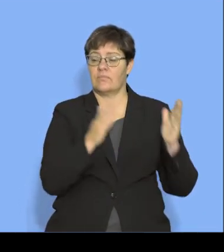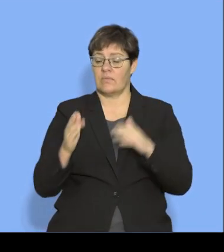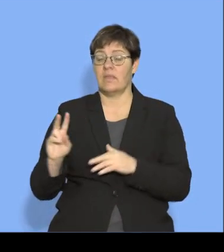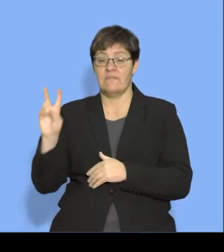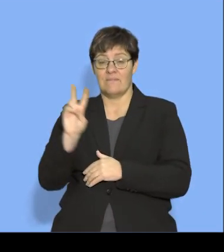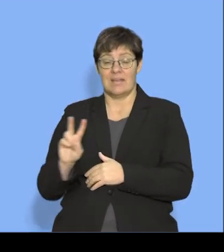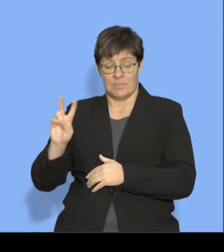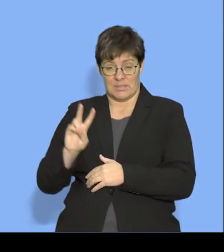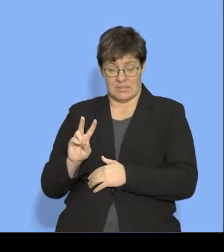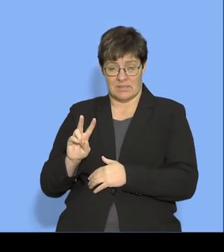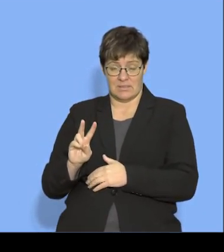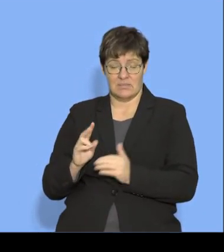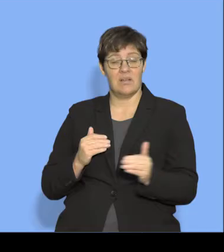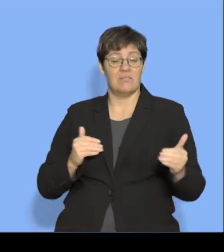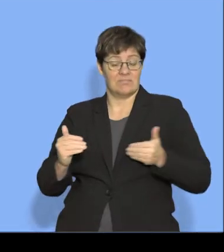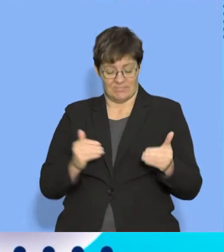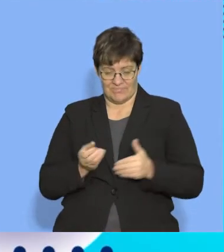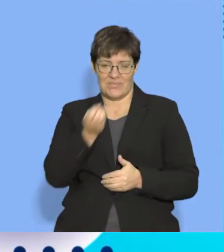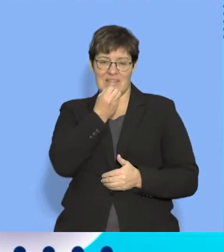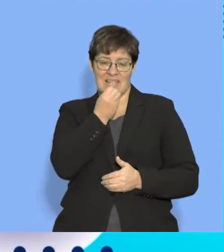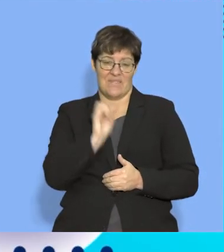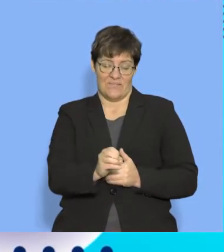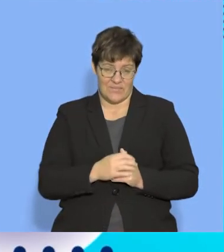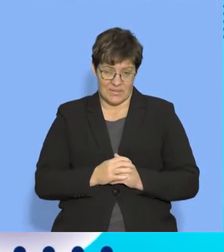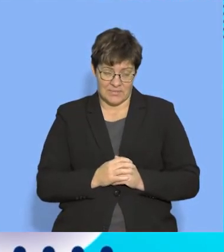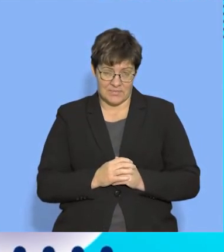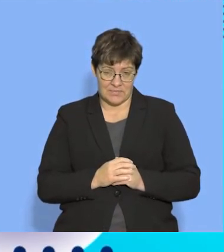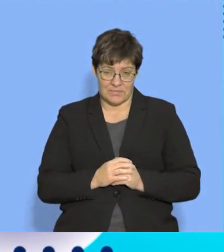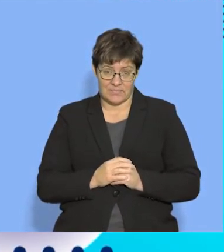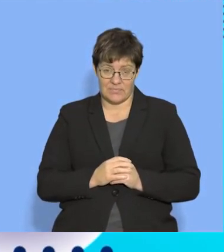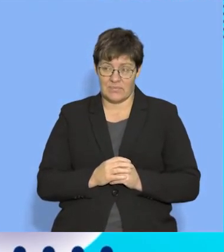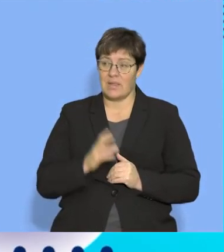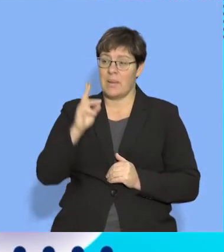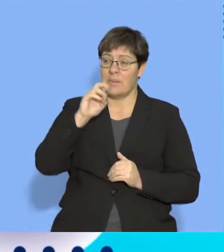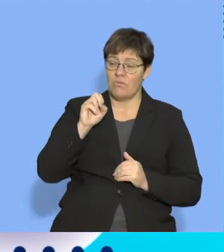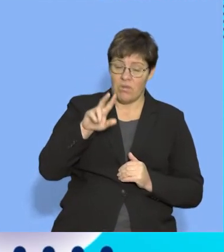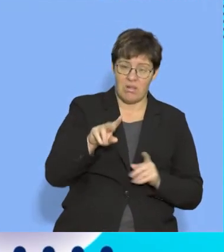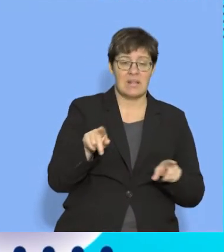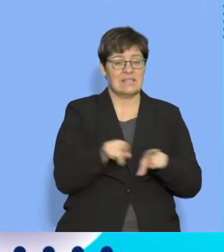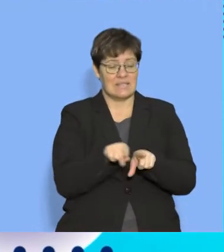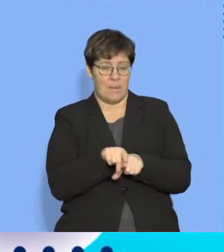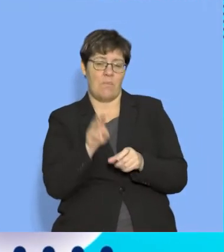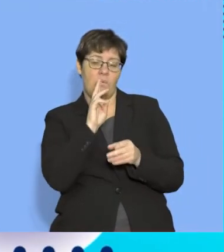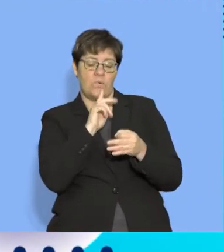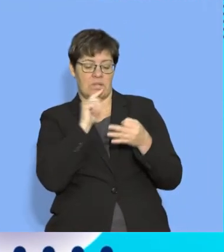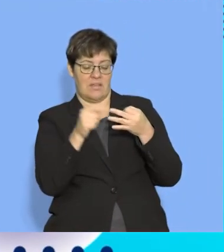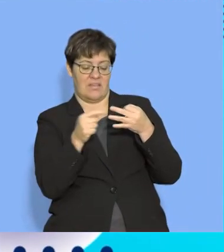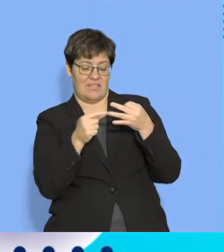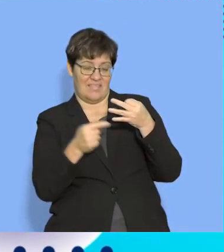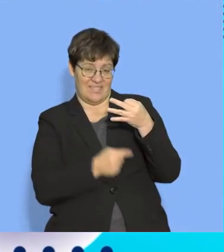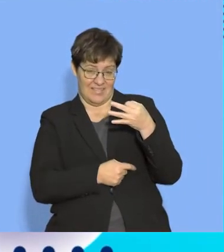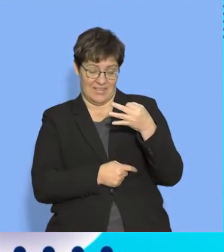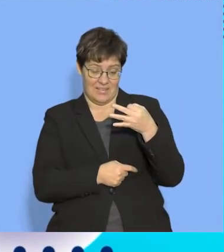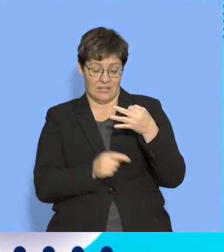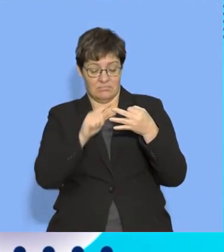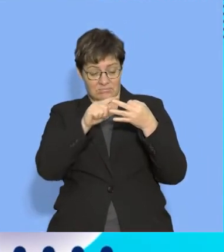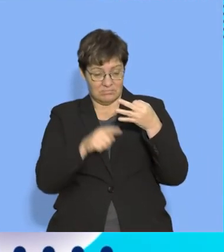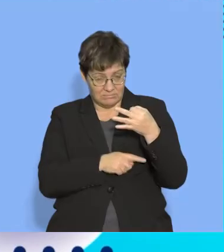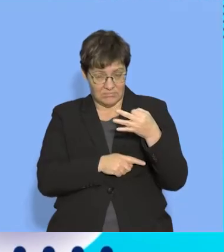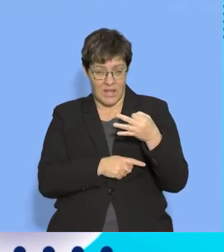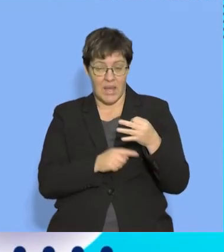remember that part of a diet, we contain vitamins, minerals, and water. And those are important in